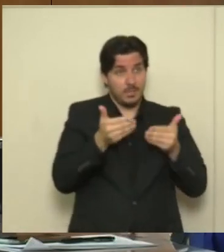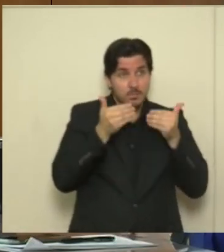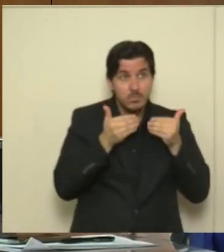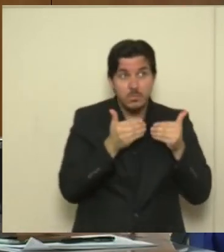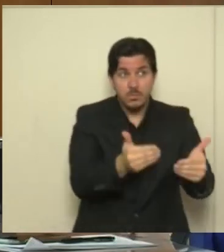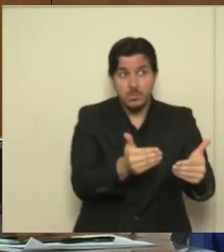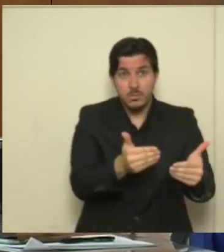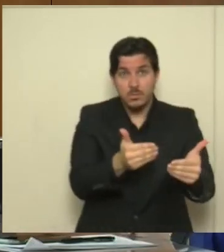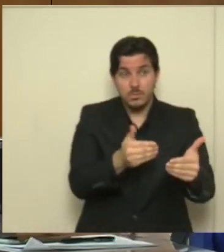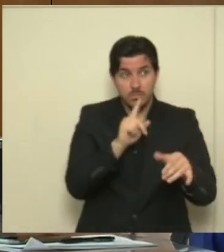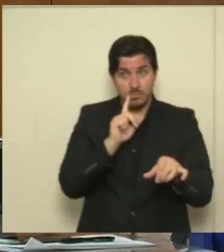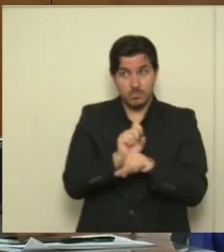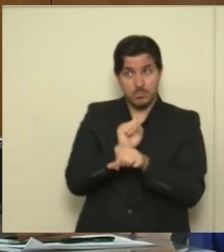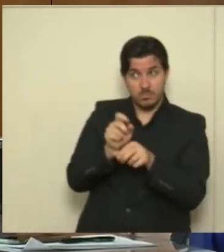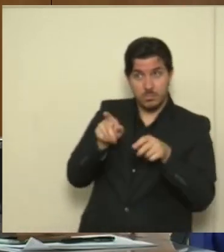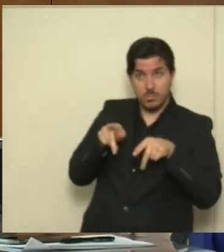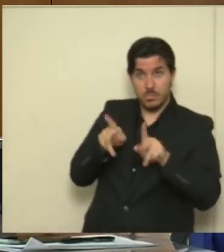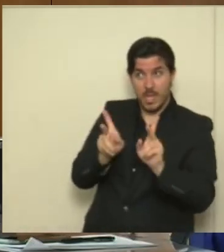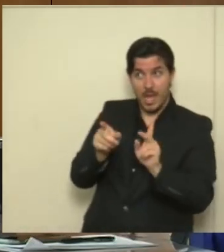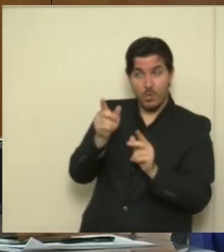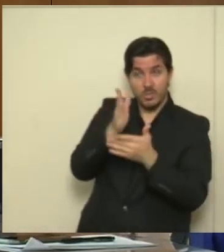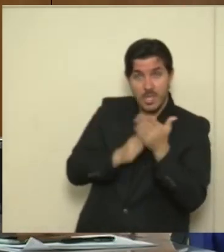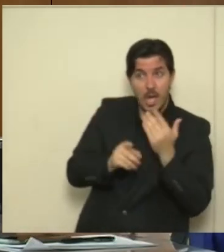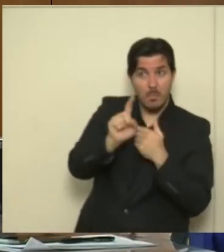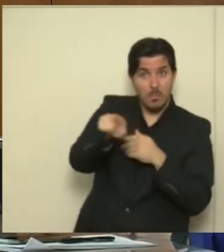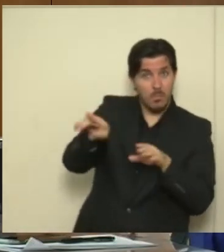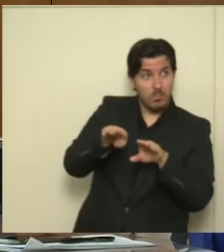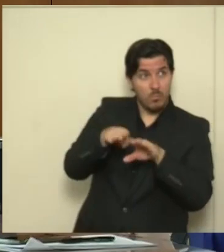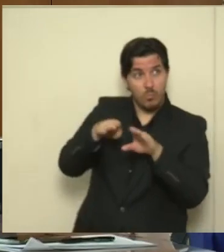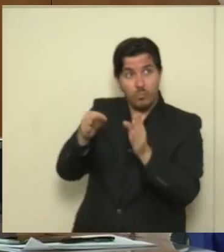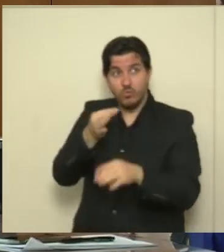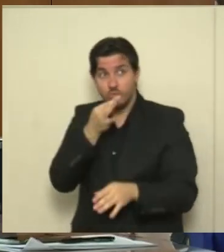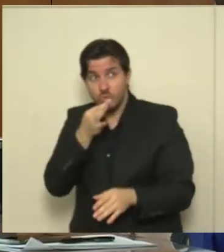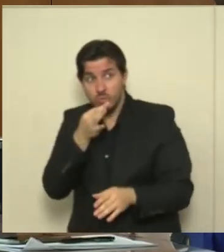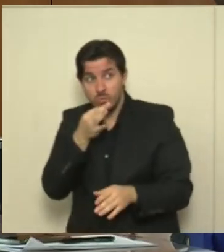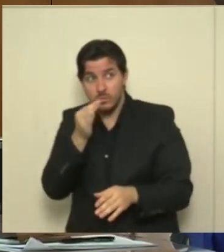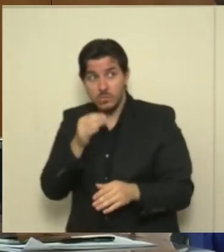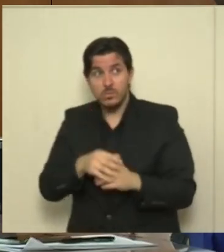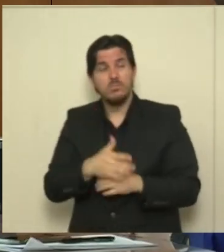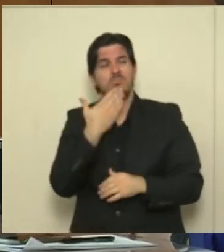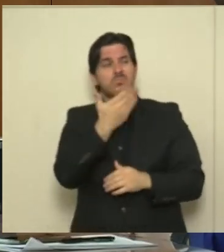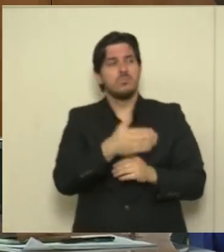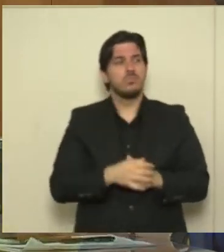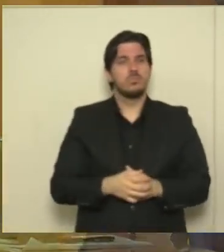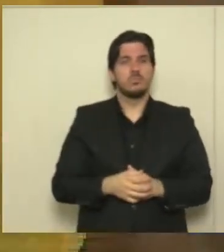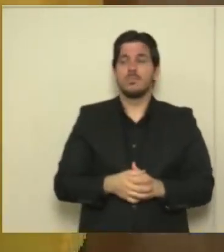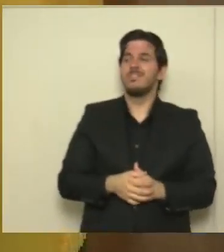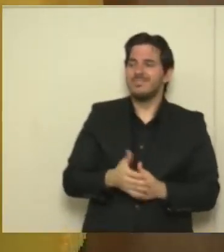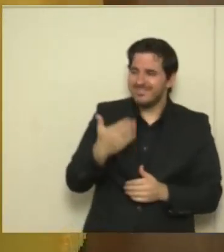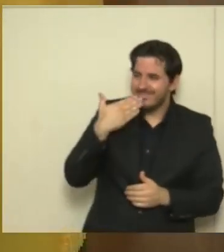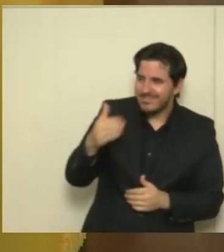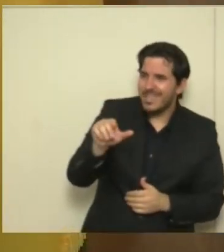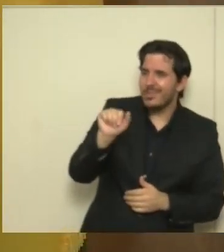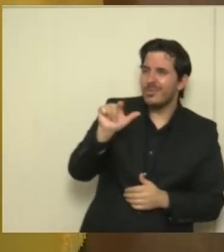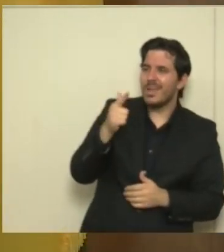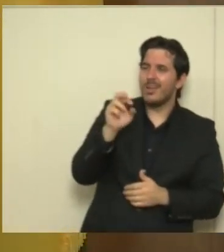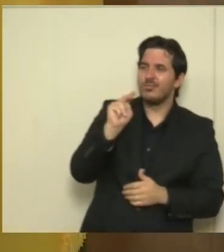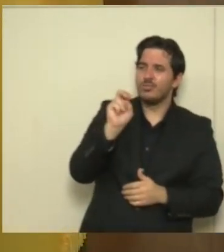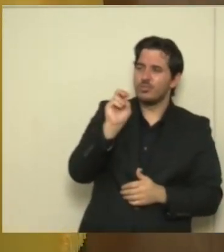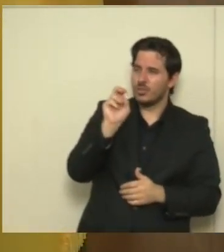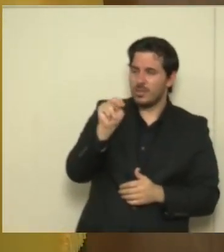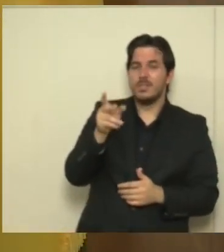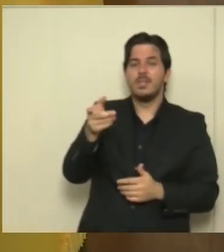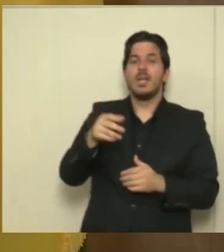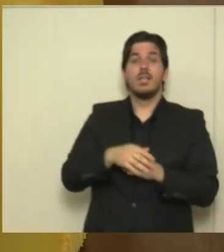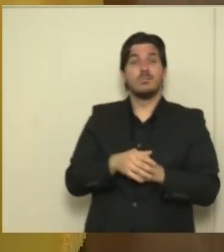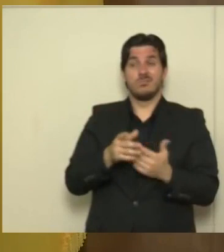progress towards allowing some of those operations to resume. Thank you. Algernon, thank you for the question. I mean, really, you've